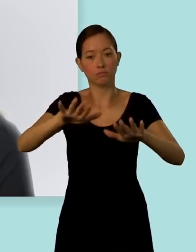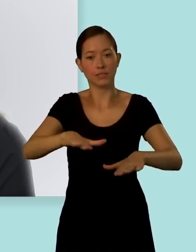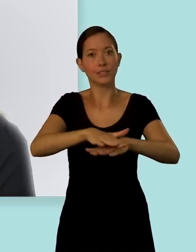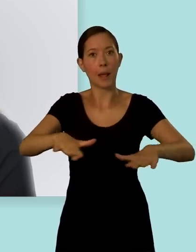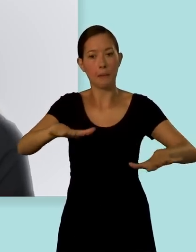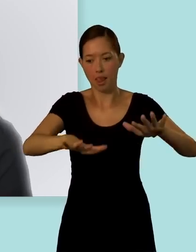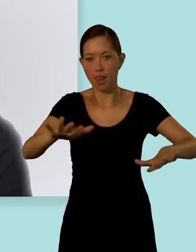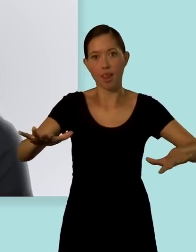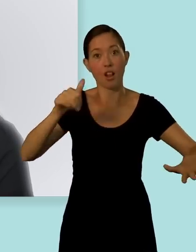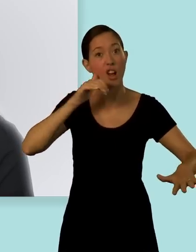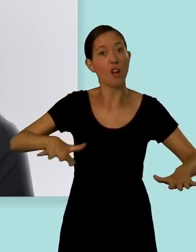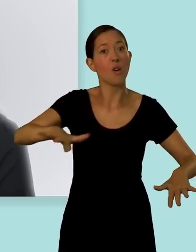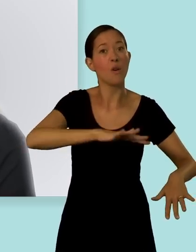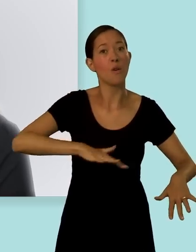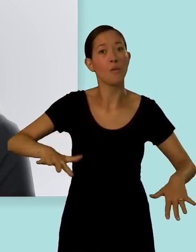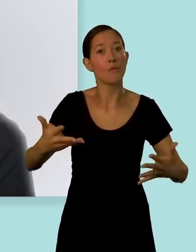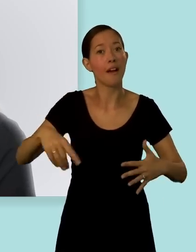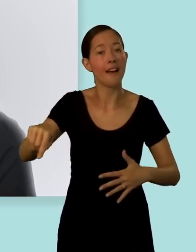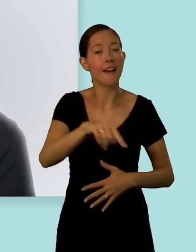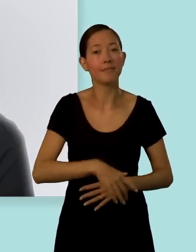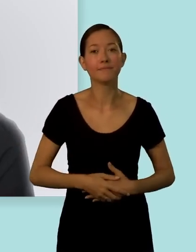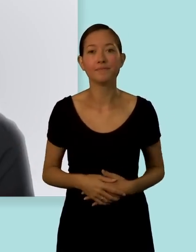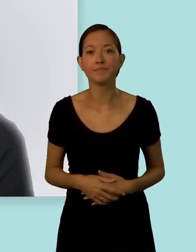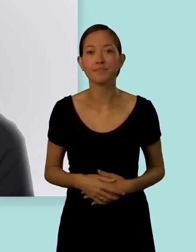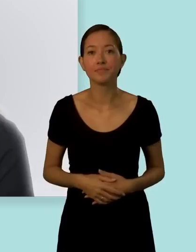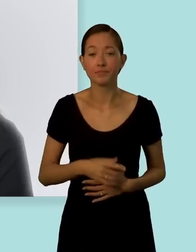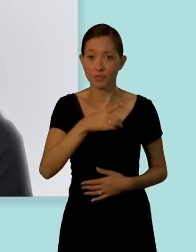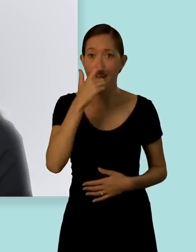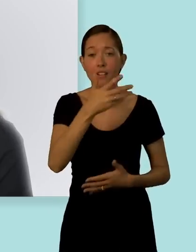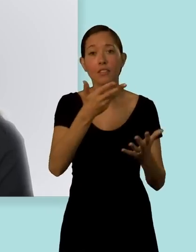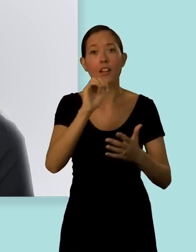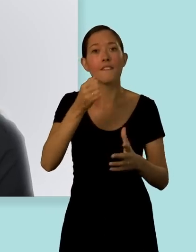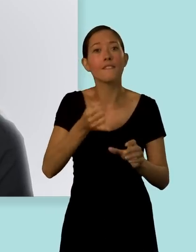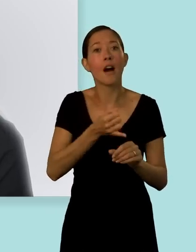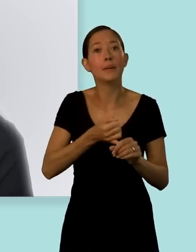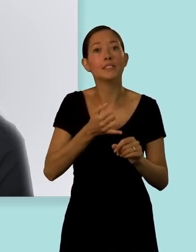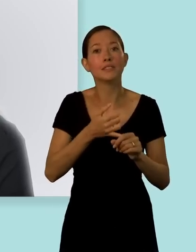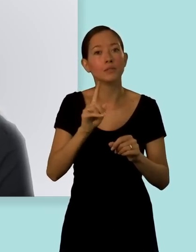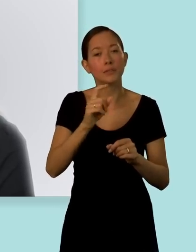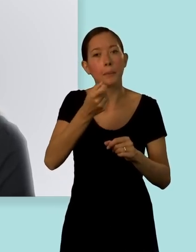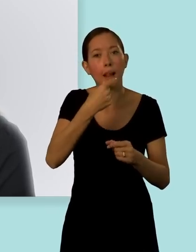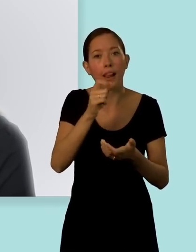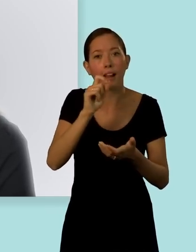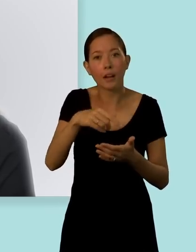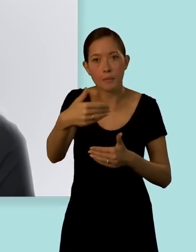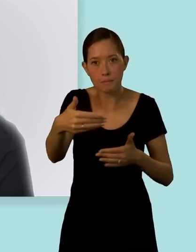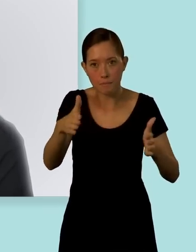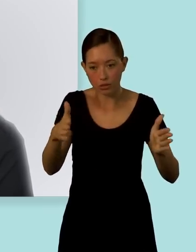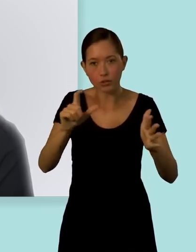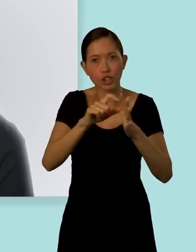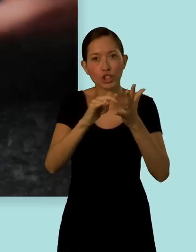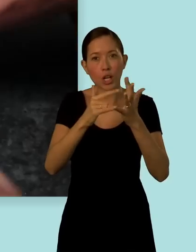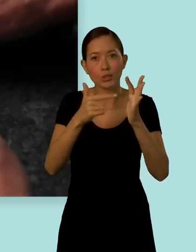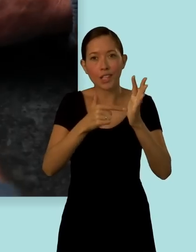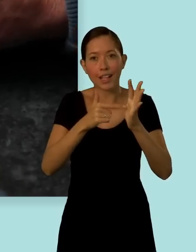a plate and a set of cutlery, out on a table visually. You could also ask your pharmacist about putting your pills